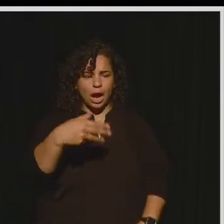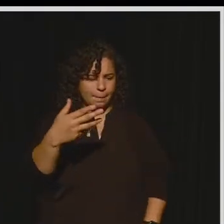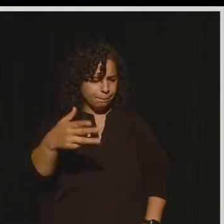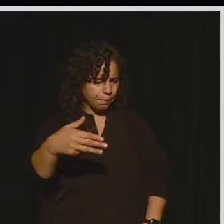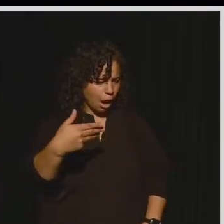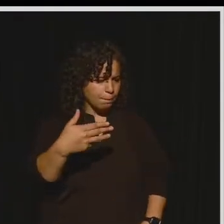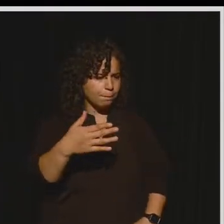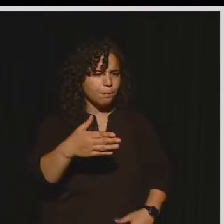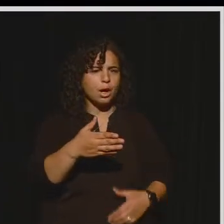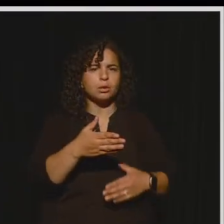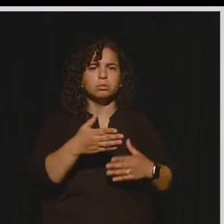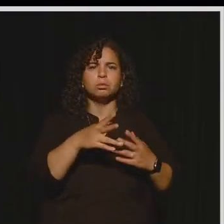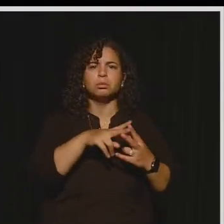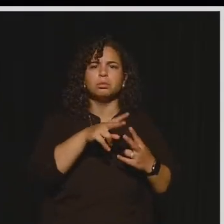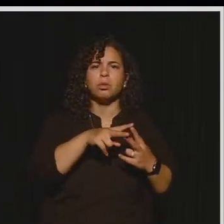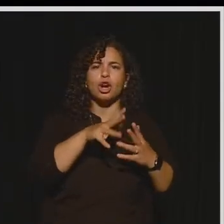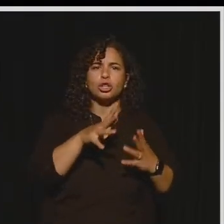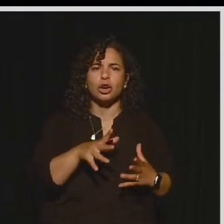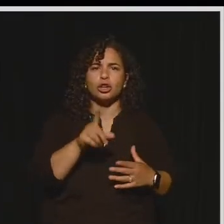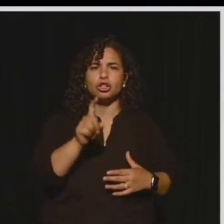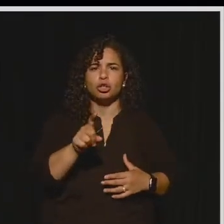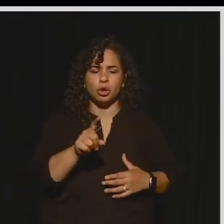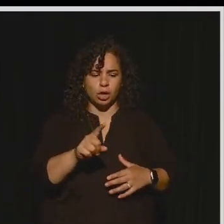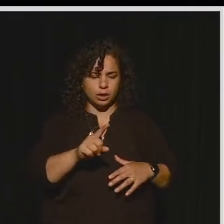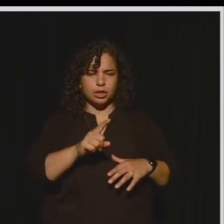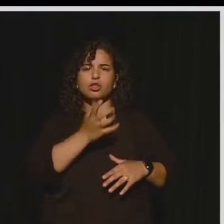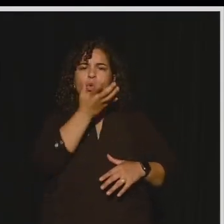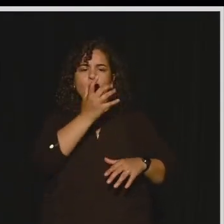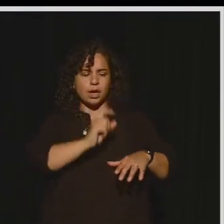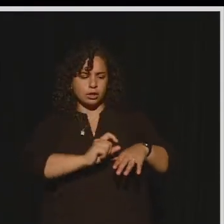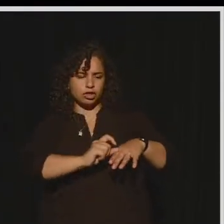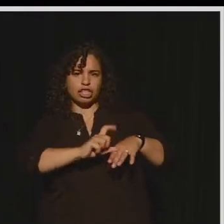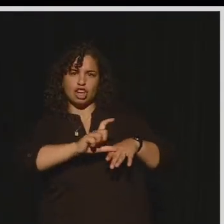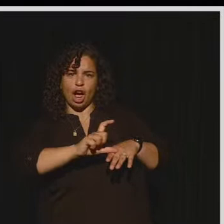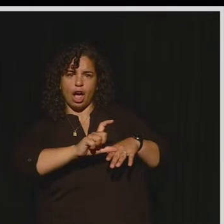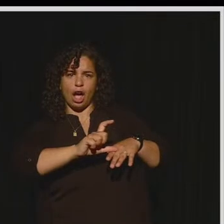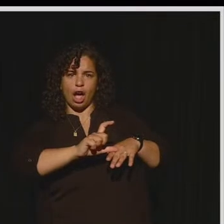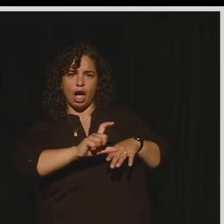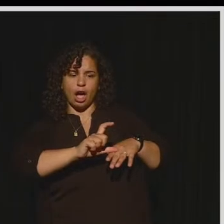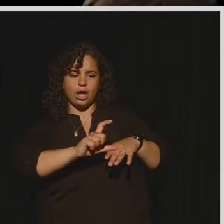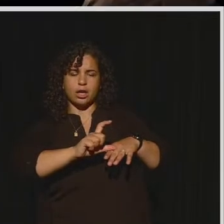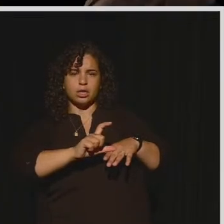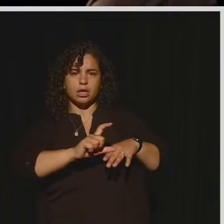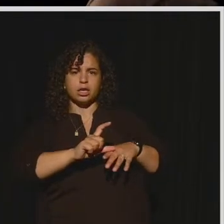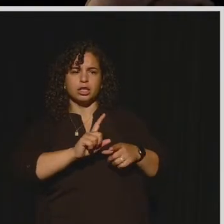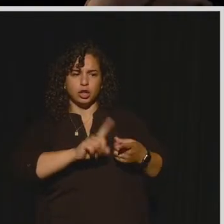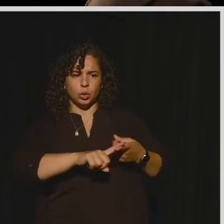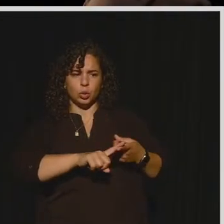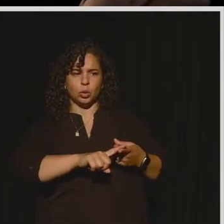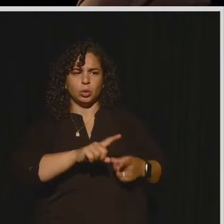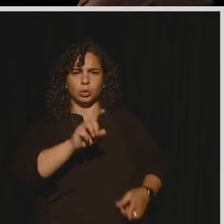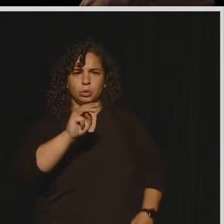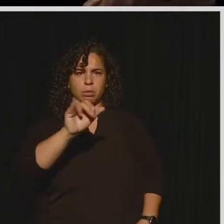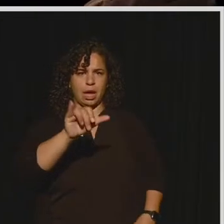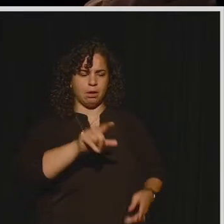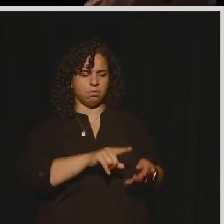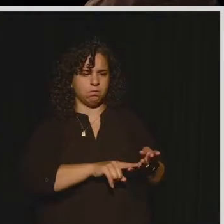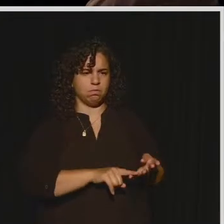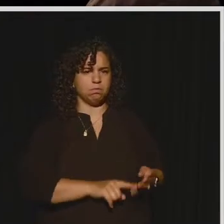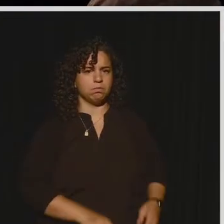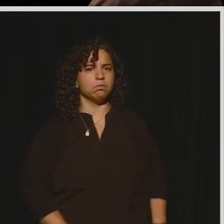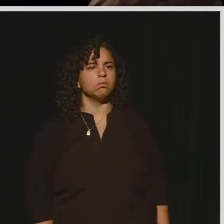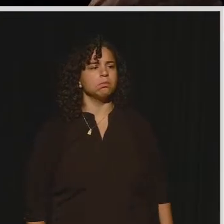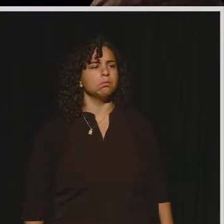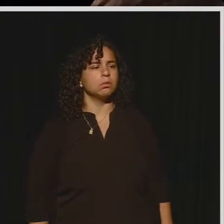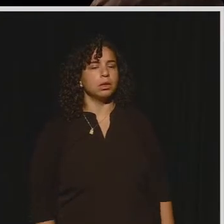to leave the grass longer. I'm Joe. Have a good day. That was it. There was